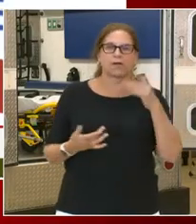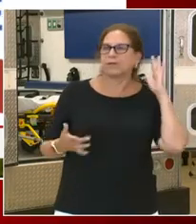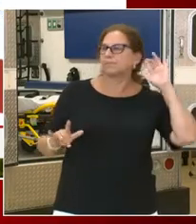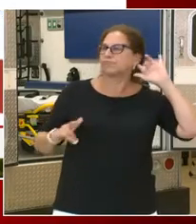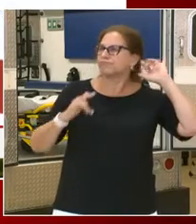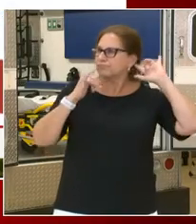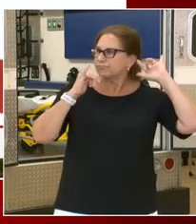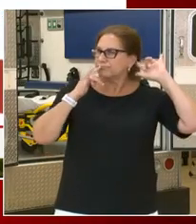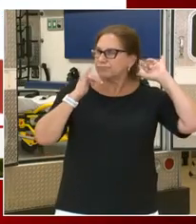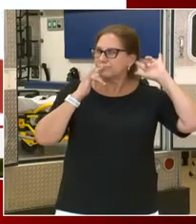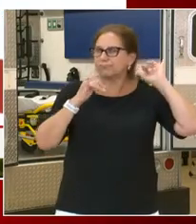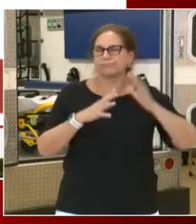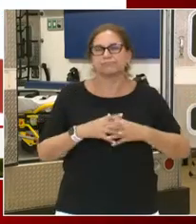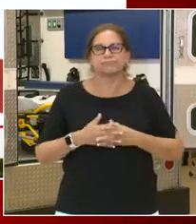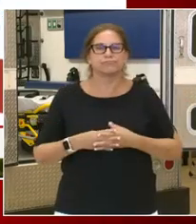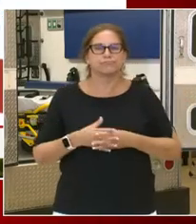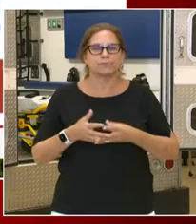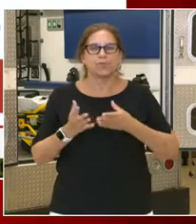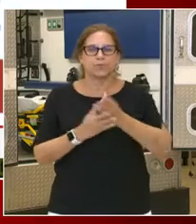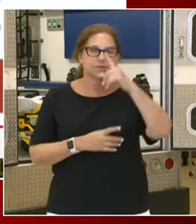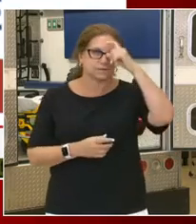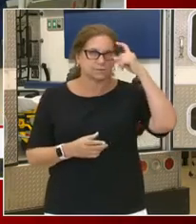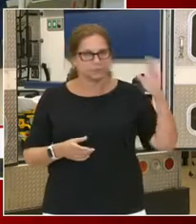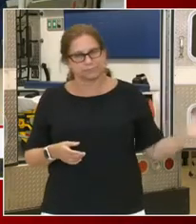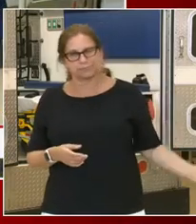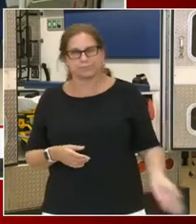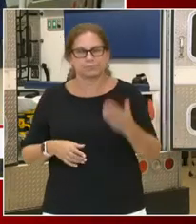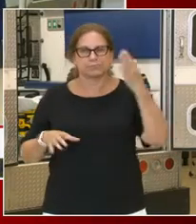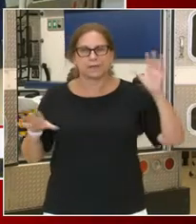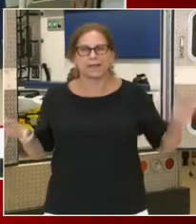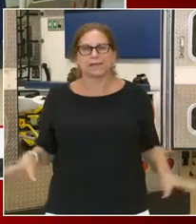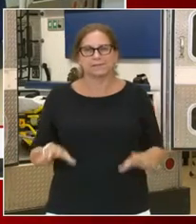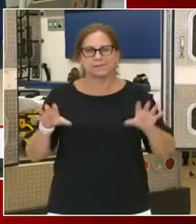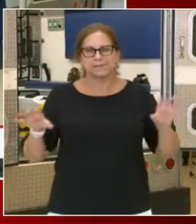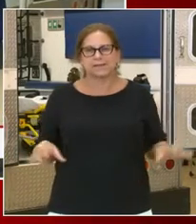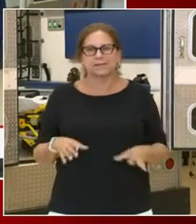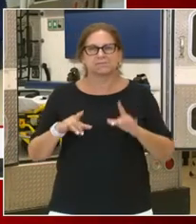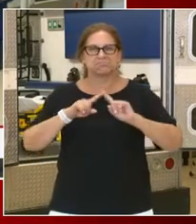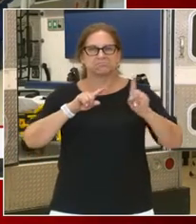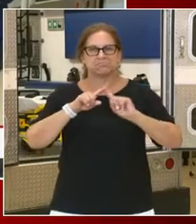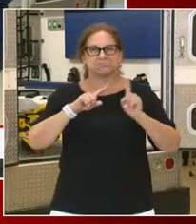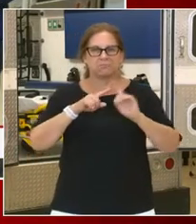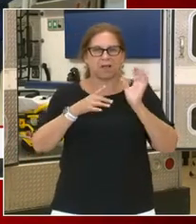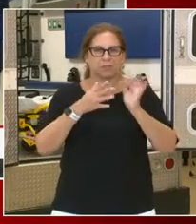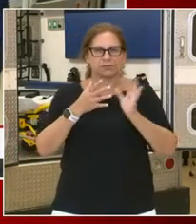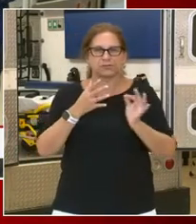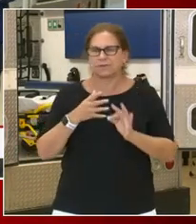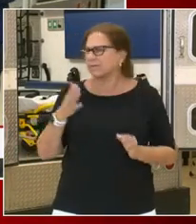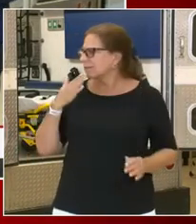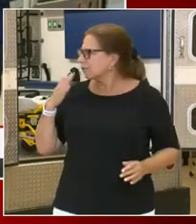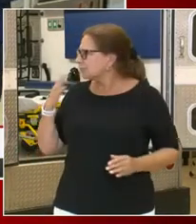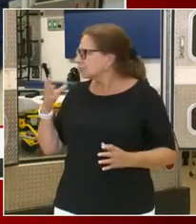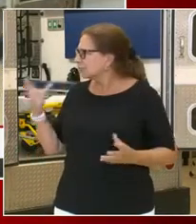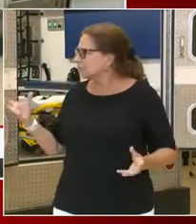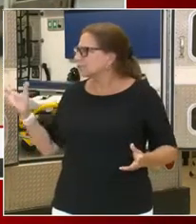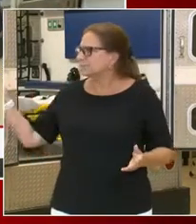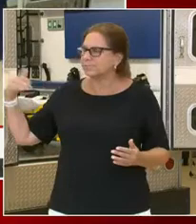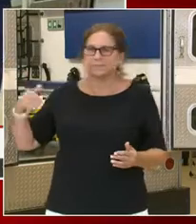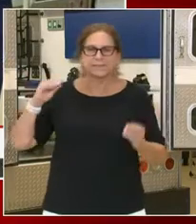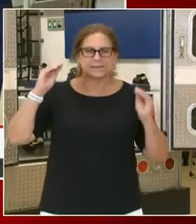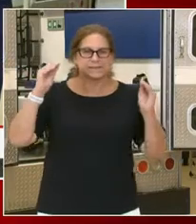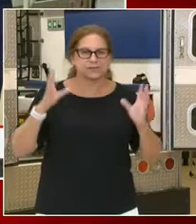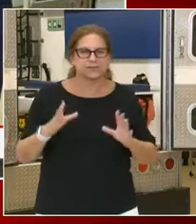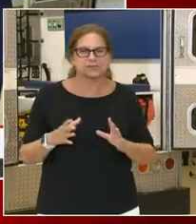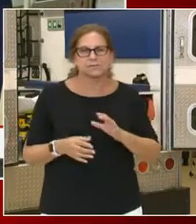school locations. Thank you so much, Deputy Mayor, for that. And again, just to close out on the panel, thank you to our teachers. Just a big thank you for everything you have been doing.